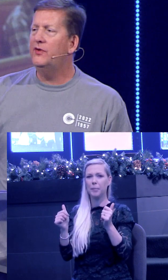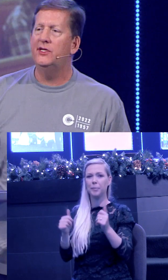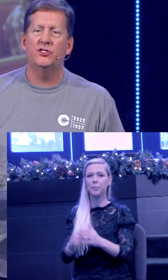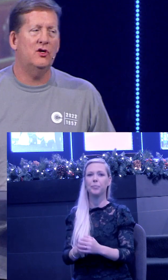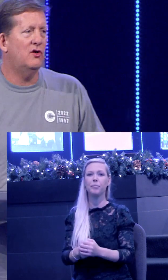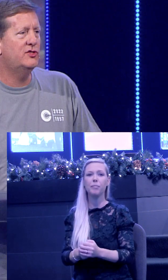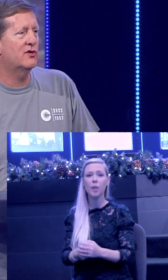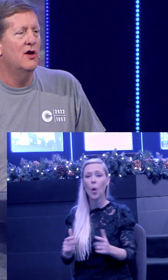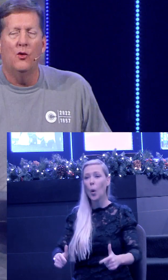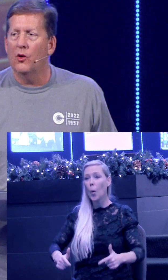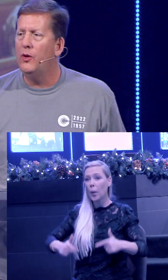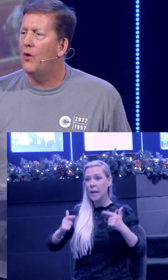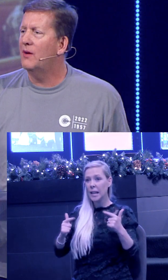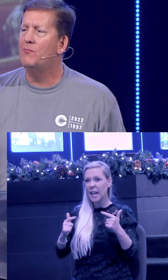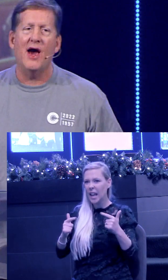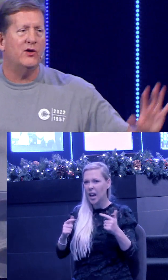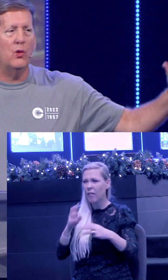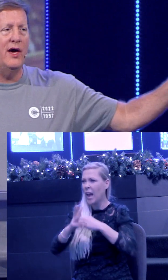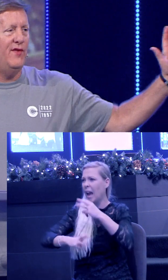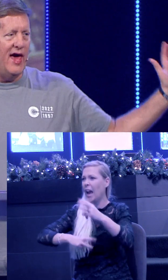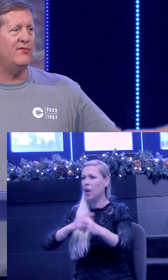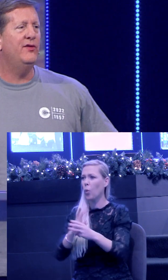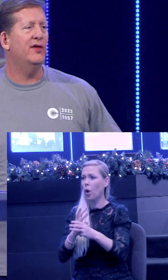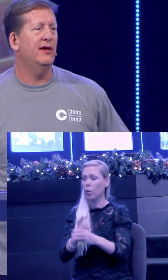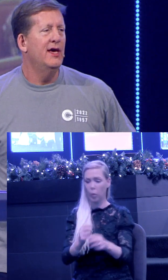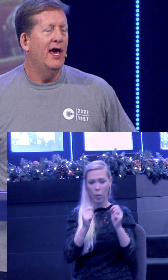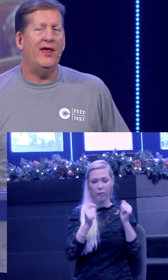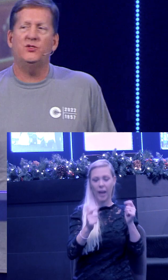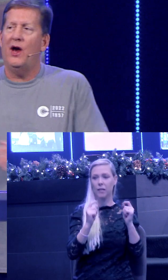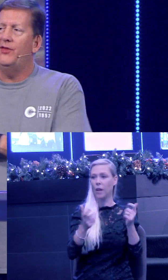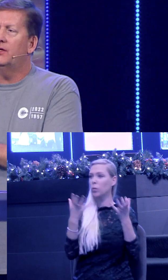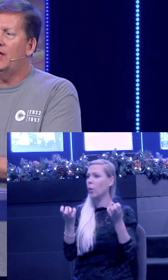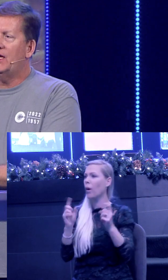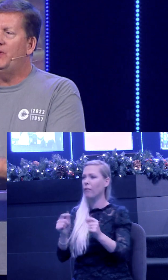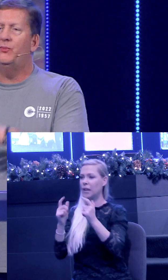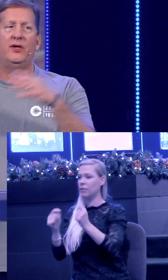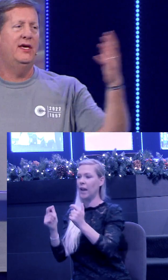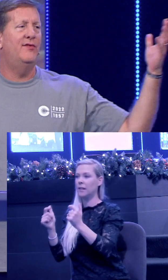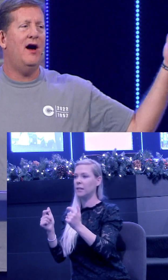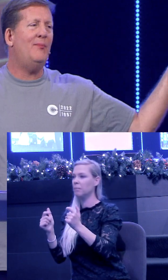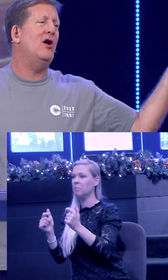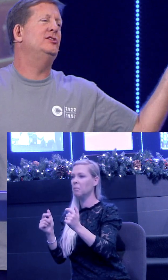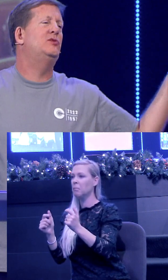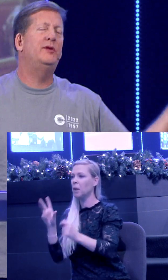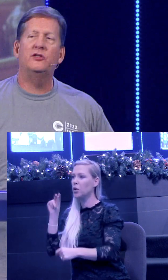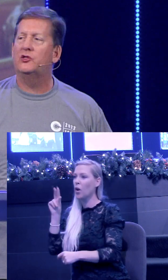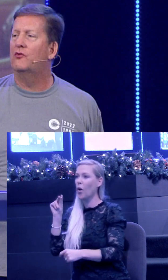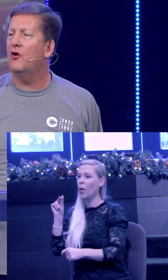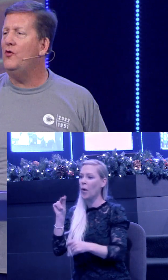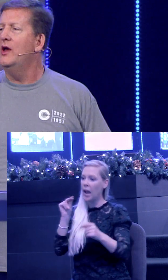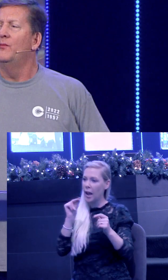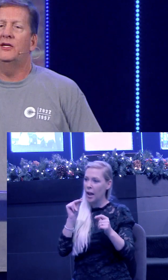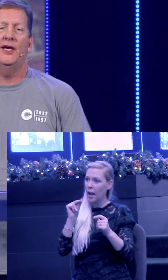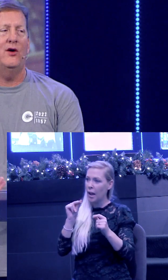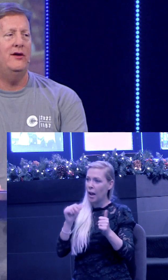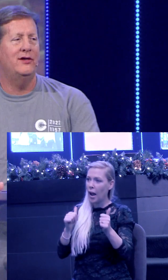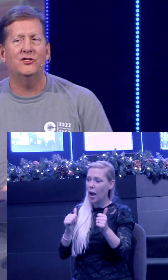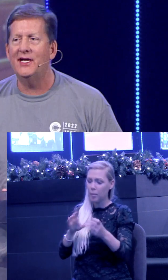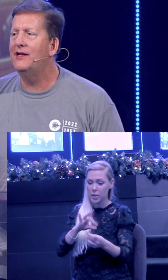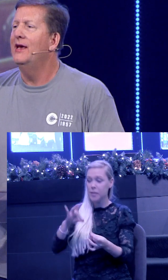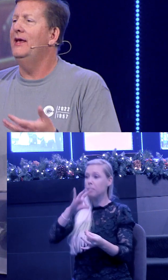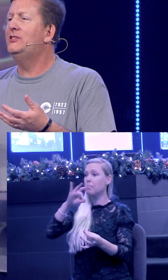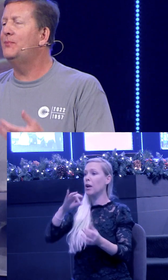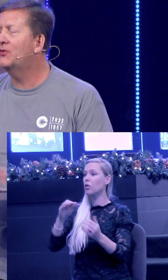And we live in this culture where we want to microwave everything. And that's why I think a lot of people give up on spiritual growth, because they